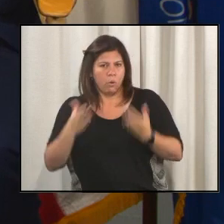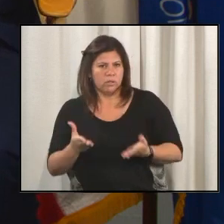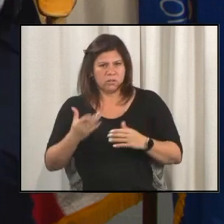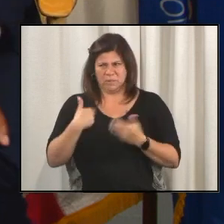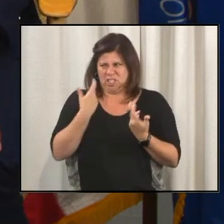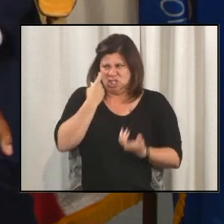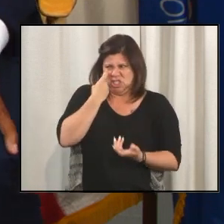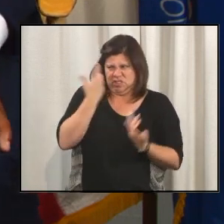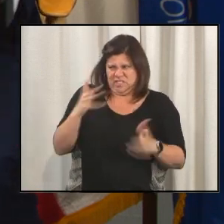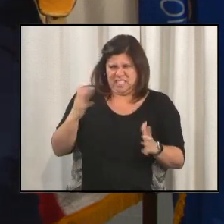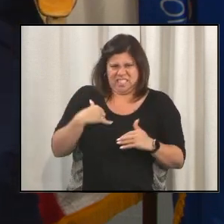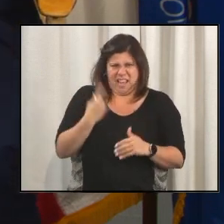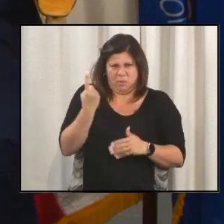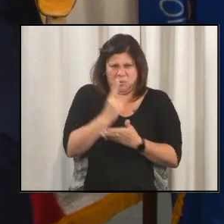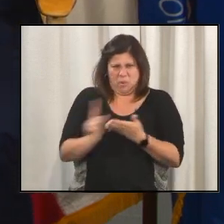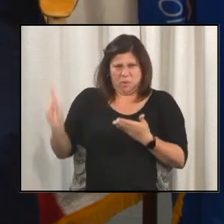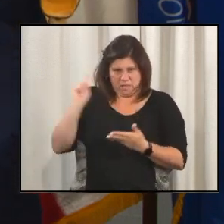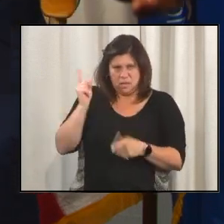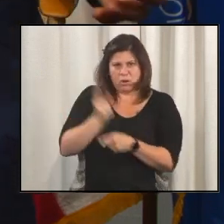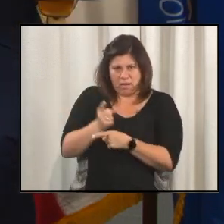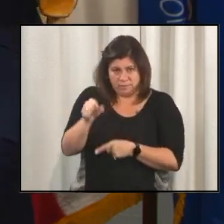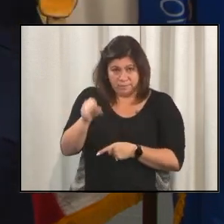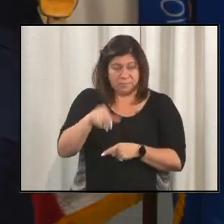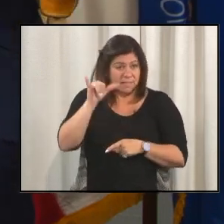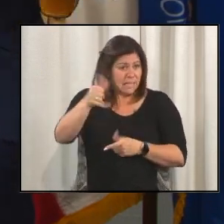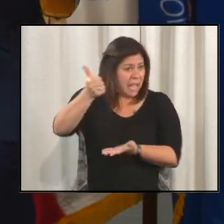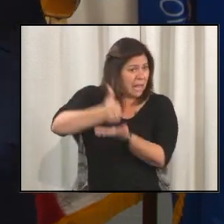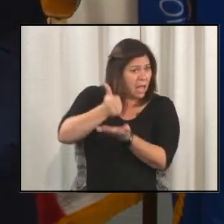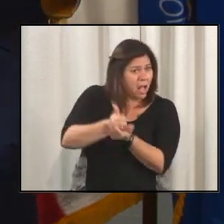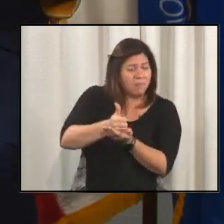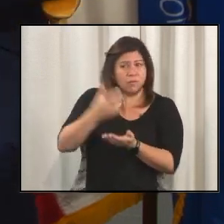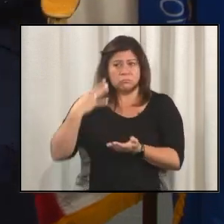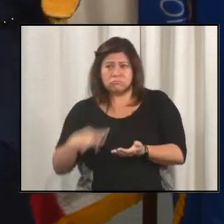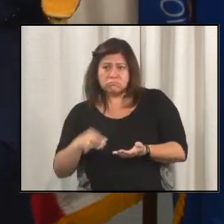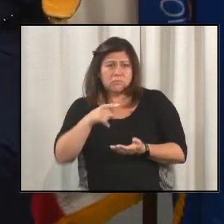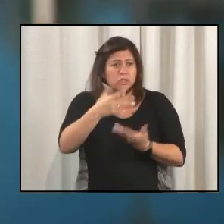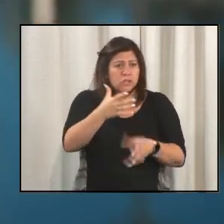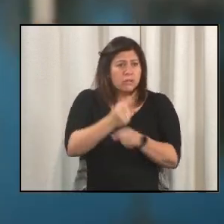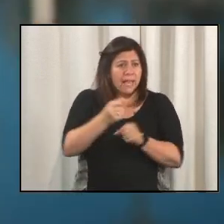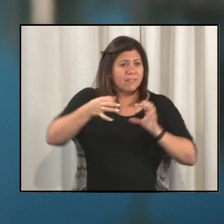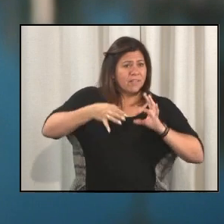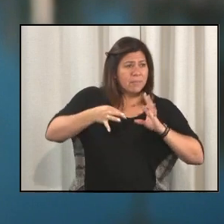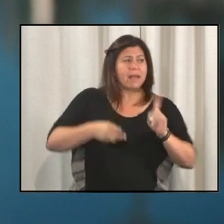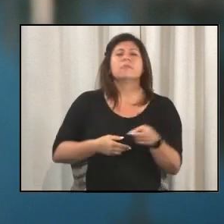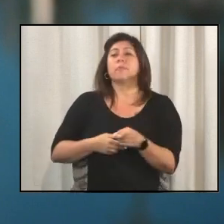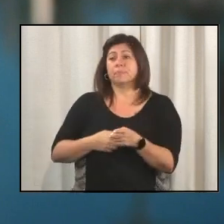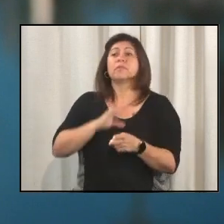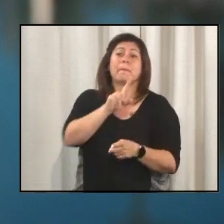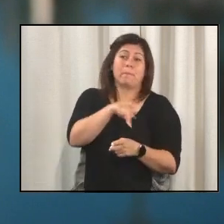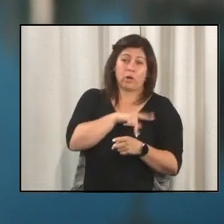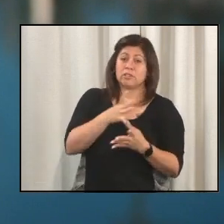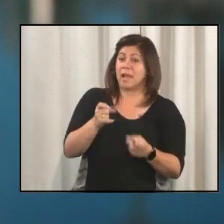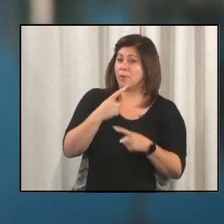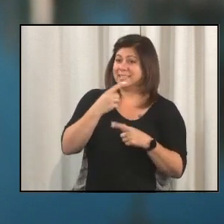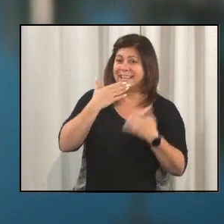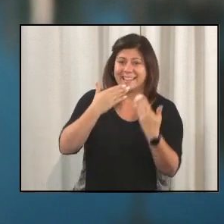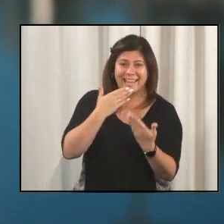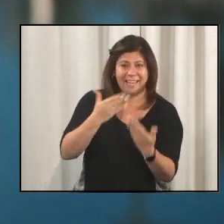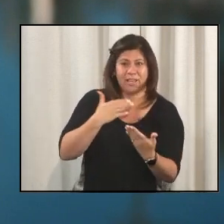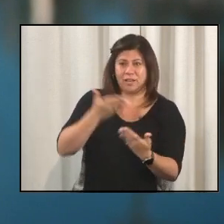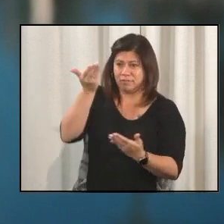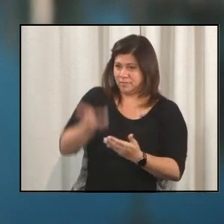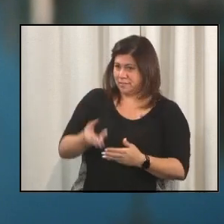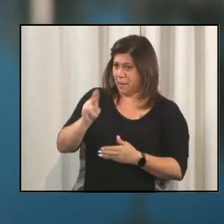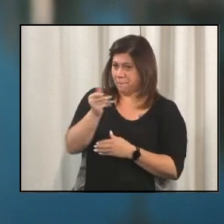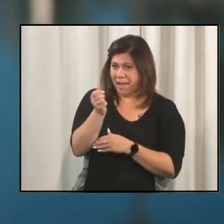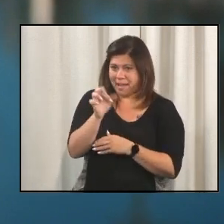ago? We just had another one. Mm-hmm. So was that helpful? What feedback do you receive? Well, I want to personally thank you, Mr. Mayor, because ever since